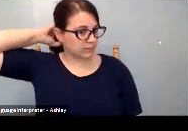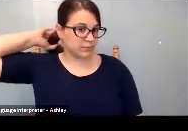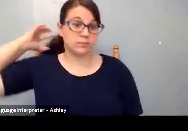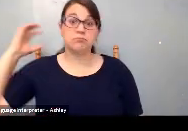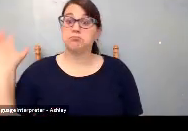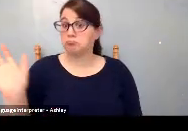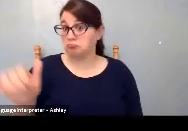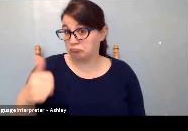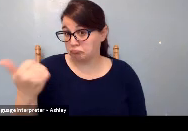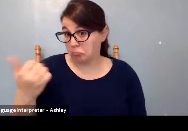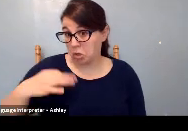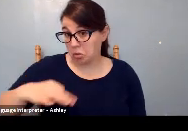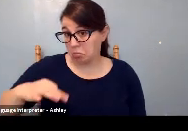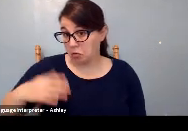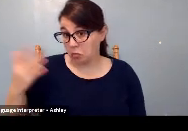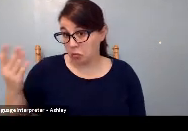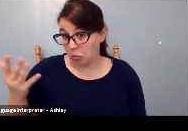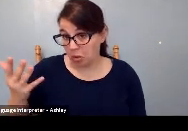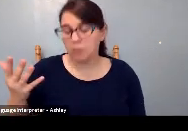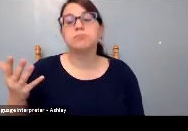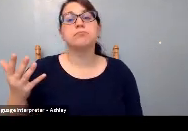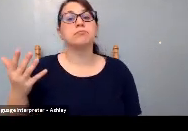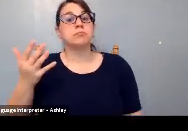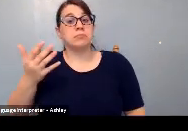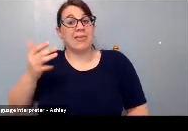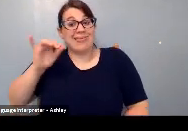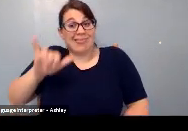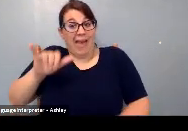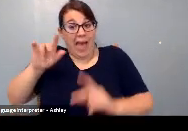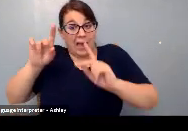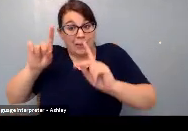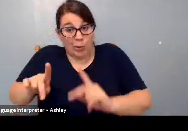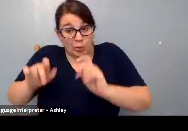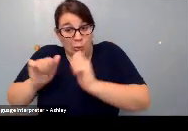benefits. The account is owned by the individual with a